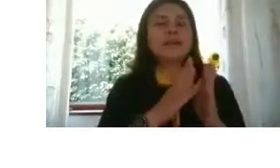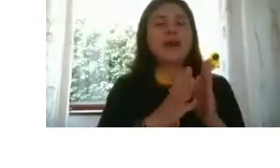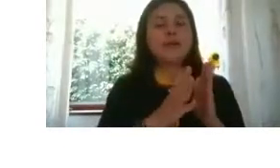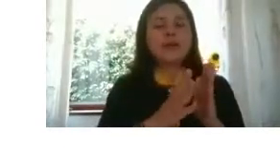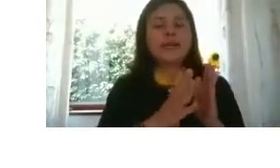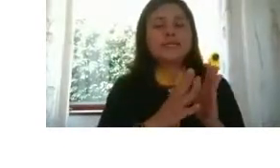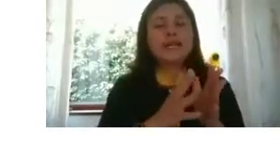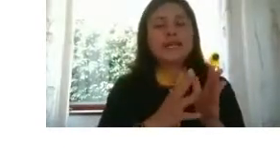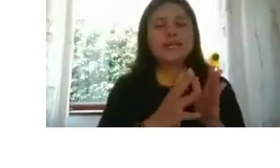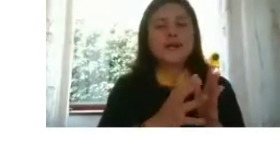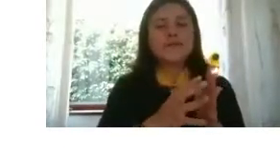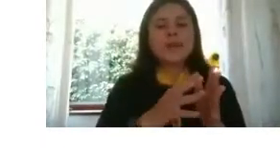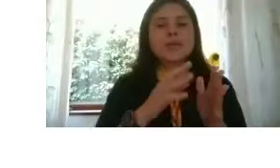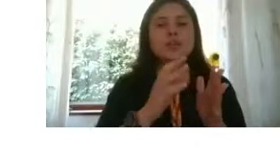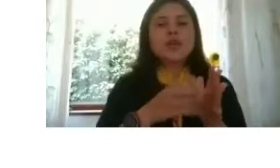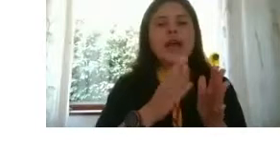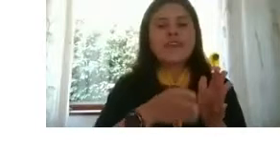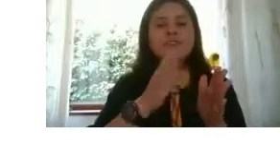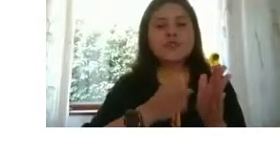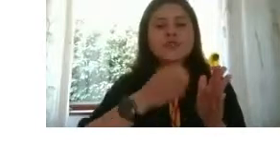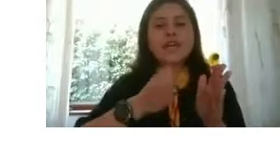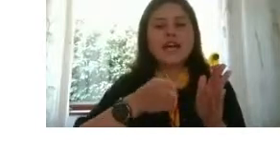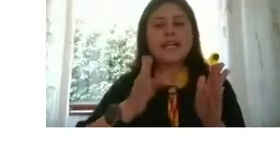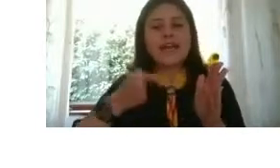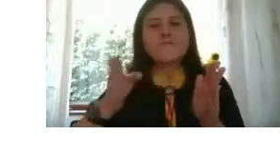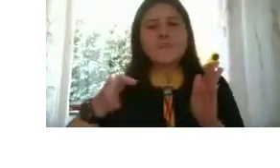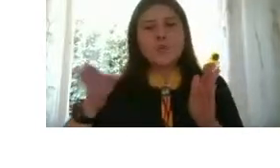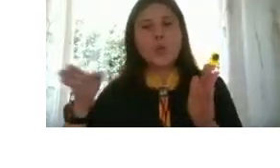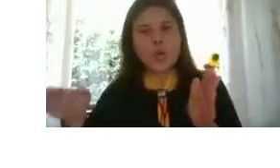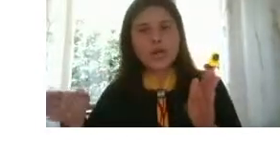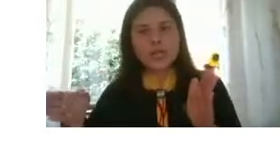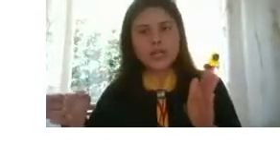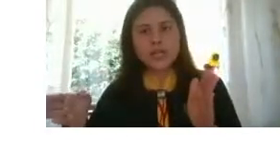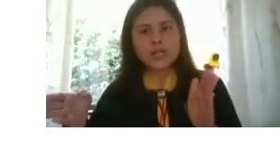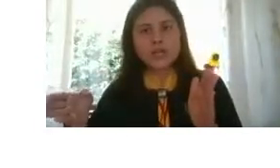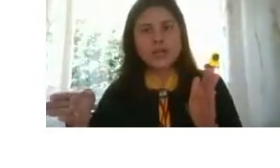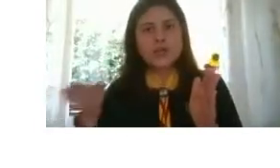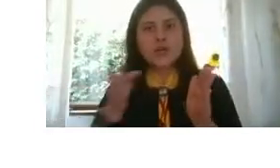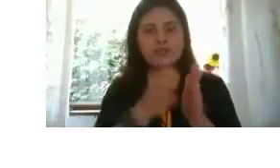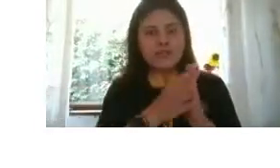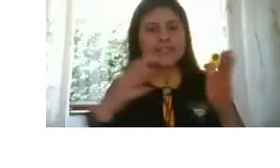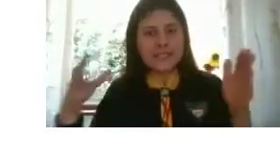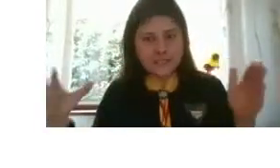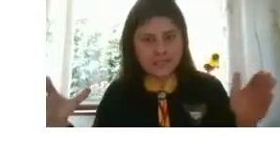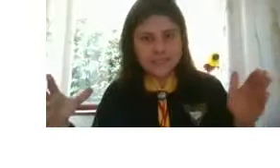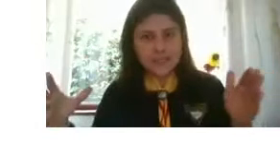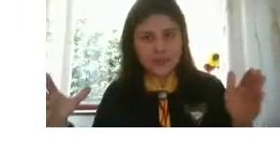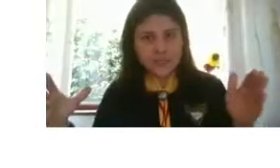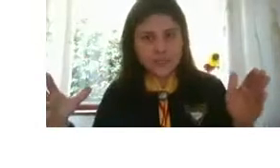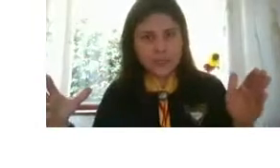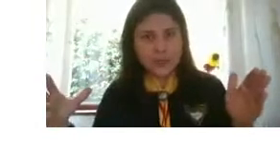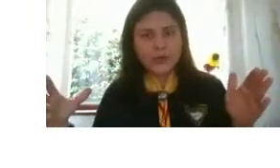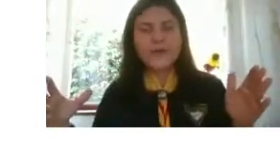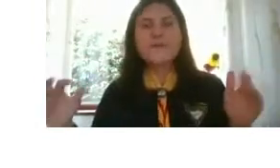the grammar is like, you don't have to sign every word of the sentence that you